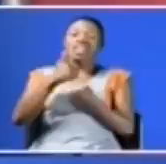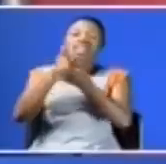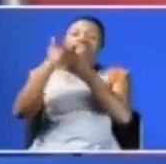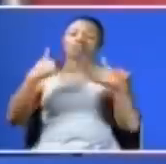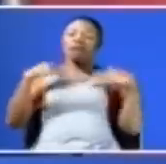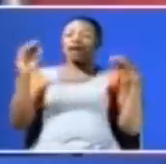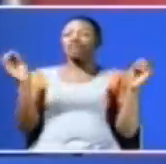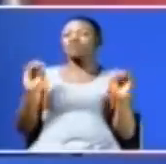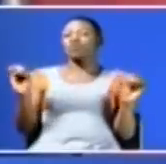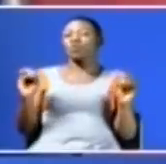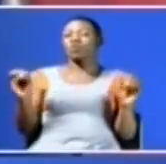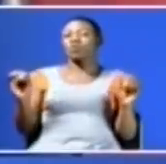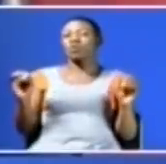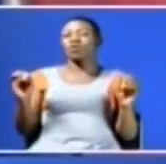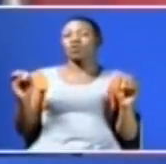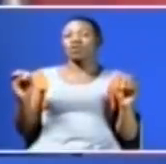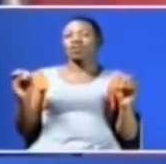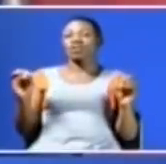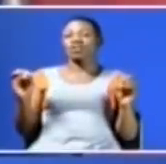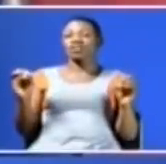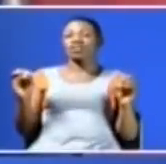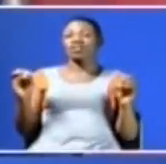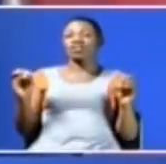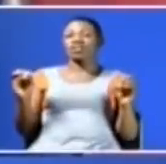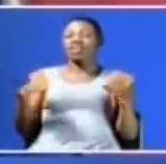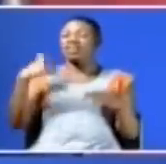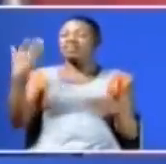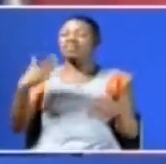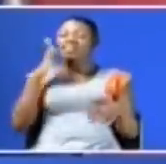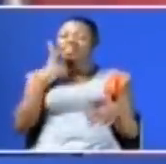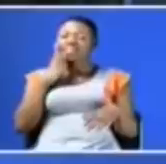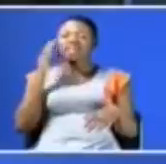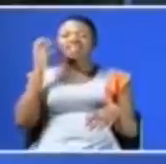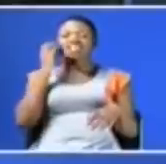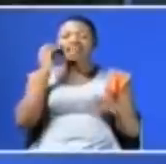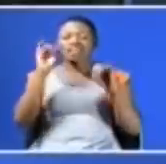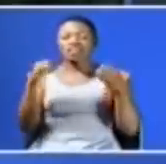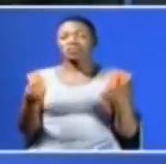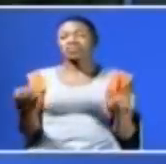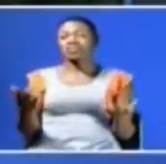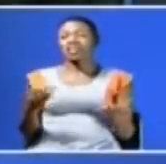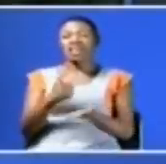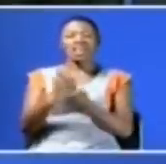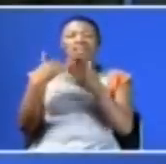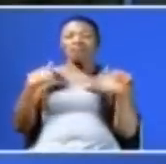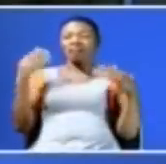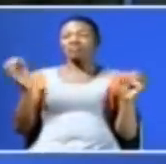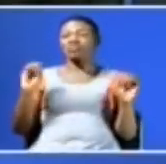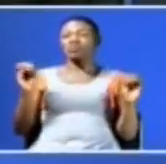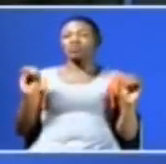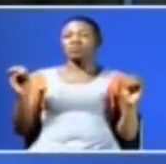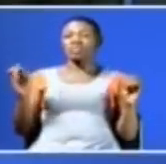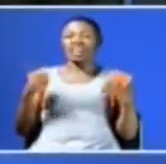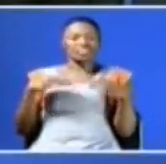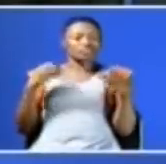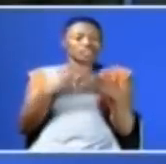know, one exposure after the other. You feel one every day is a sad news. Yes. Okay. We become more or less helpless. And we've been numbed by all